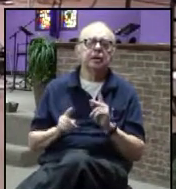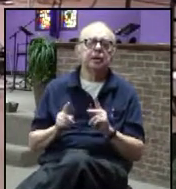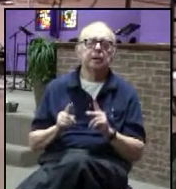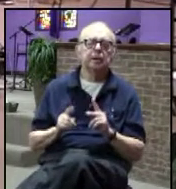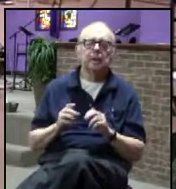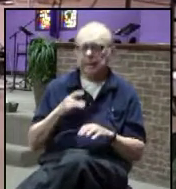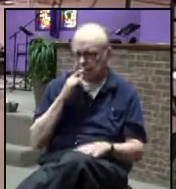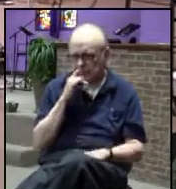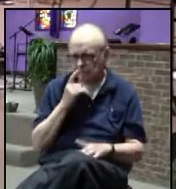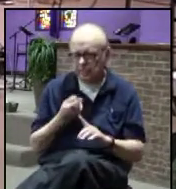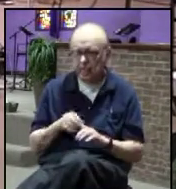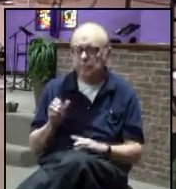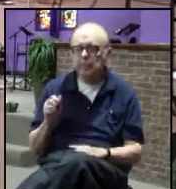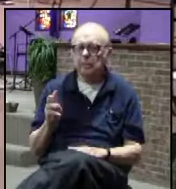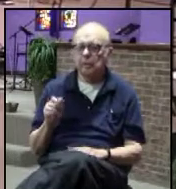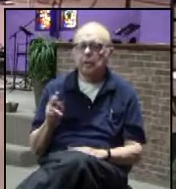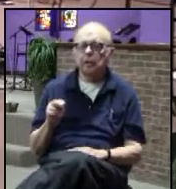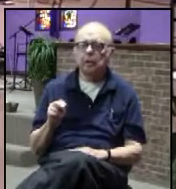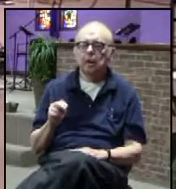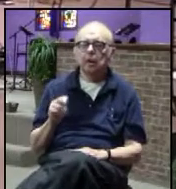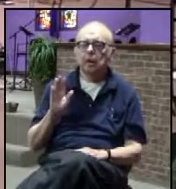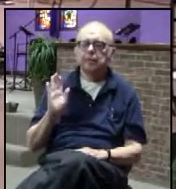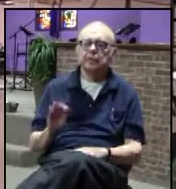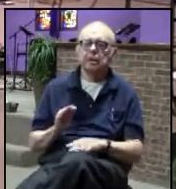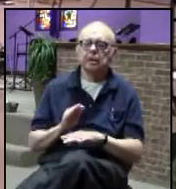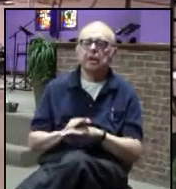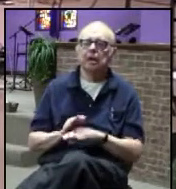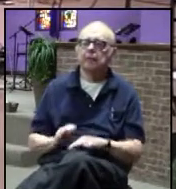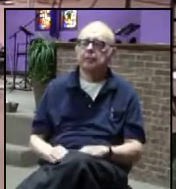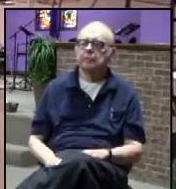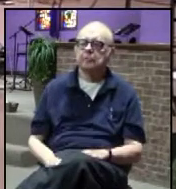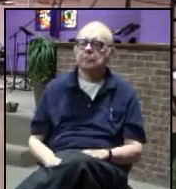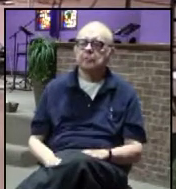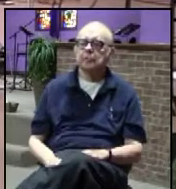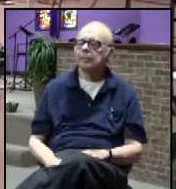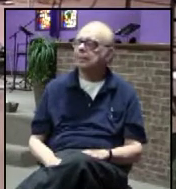And these kids on Sunday night.